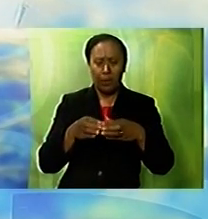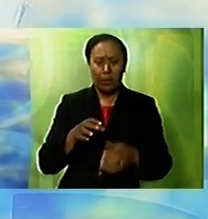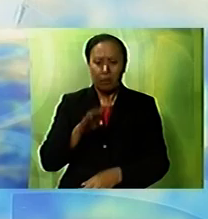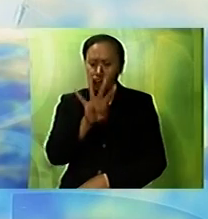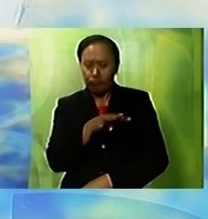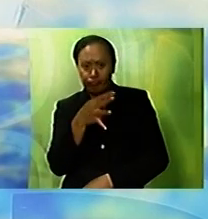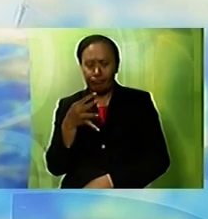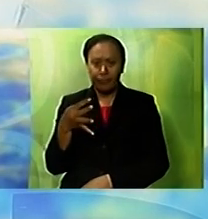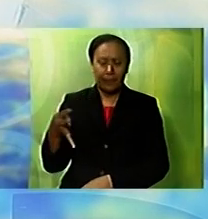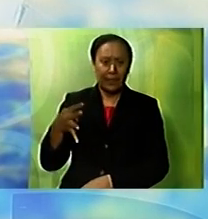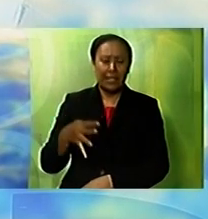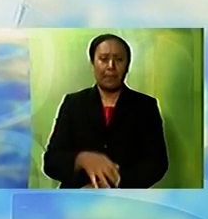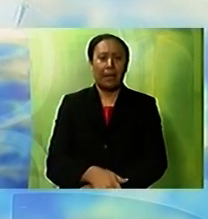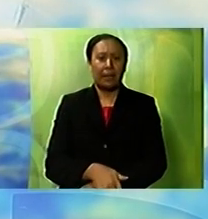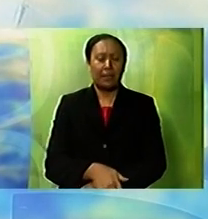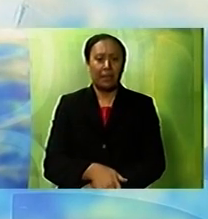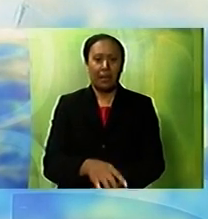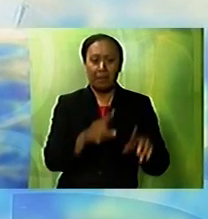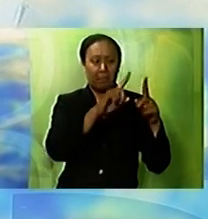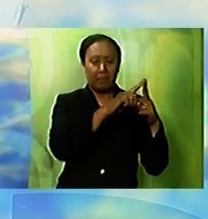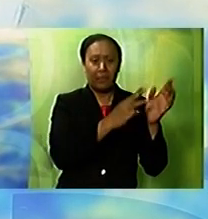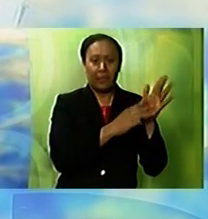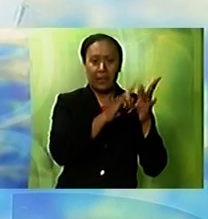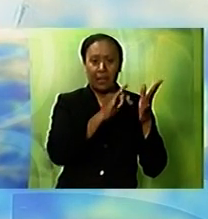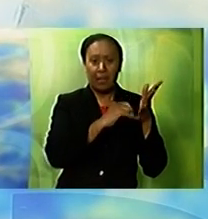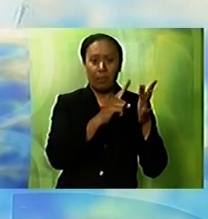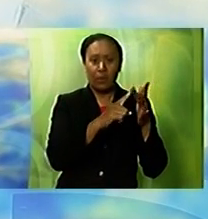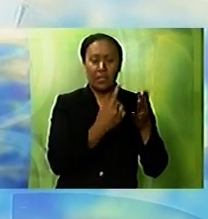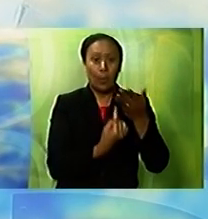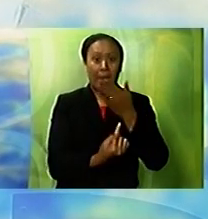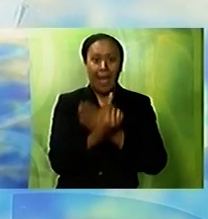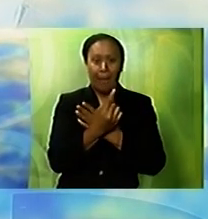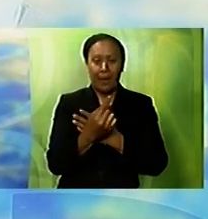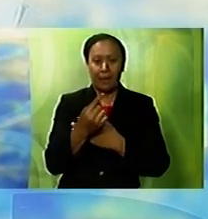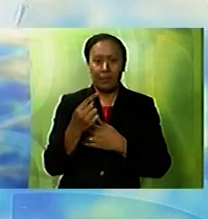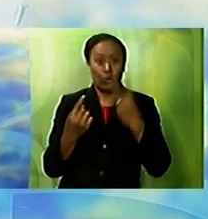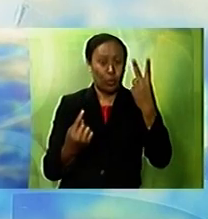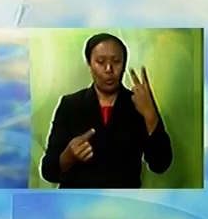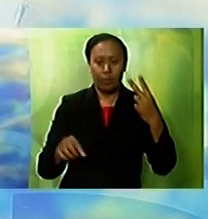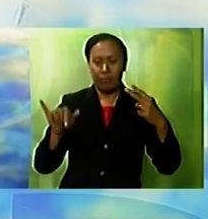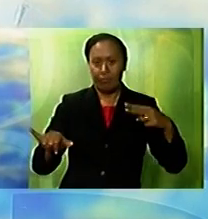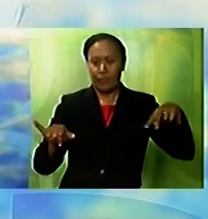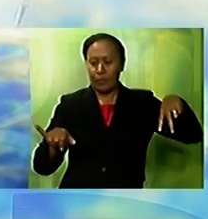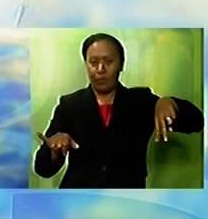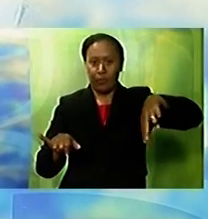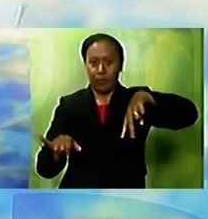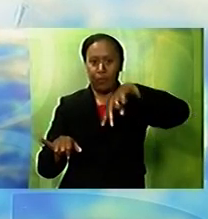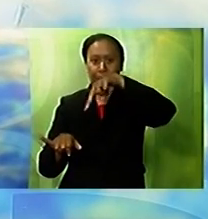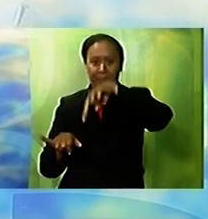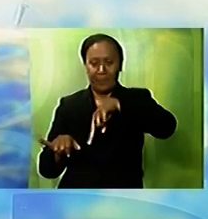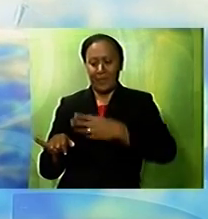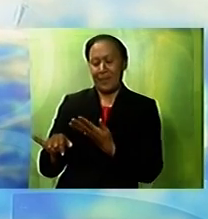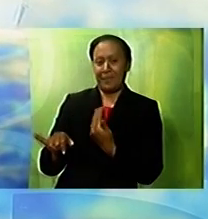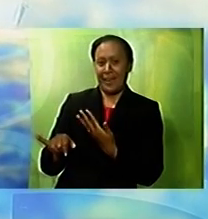Officer of the Ministry of Foreign Affairs, Emosi Rakai, and the Chinese Ambassador Huyang Wang entering the jet